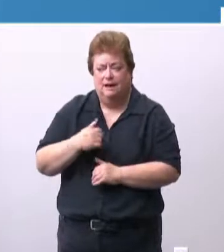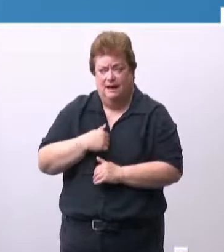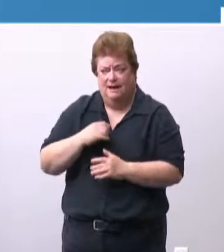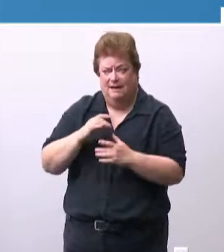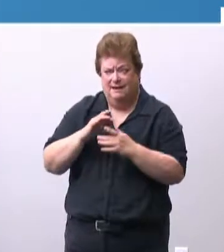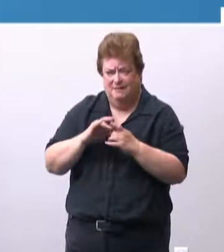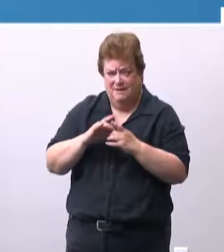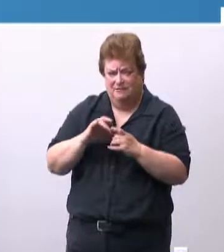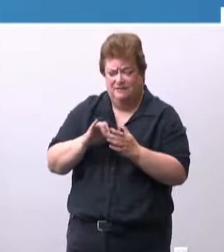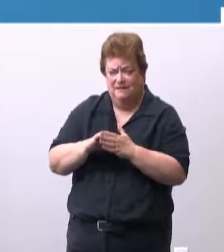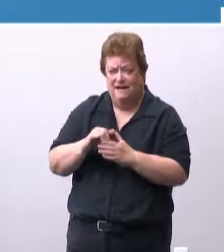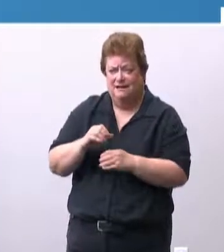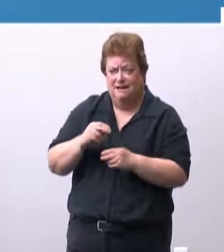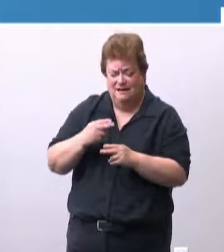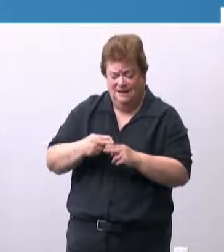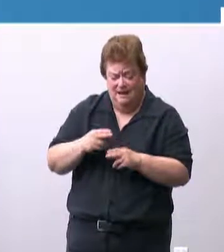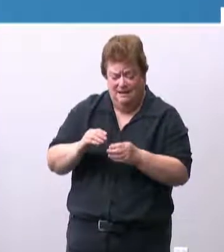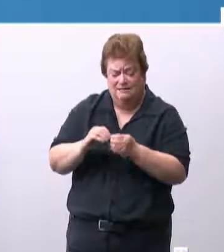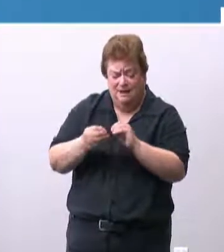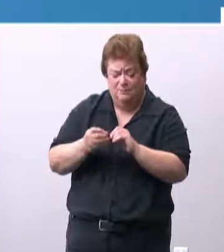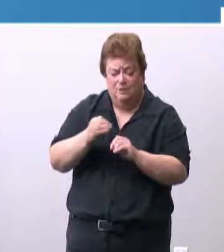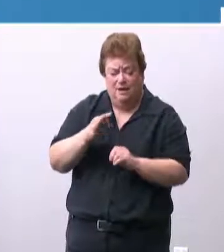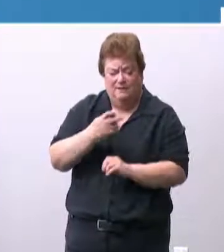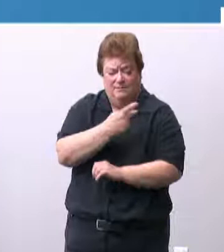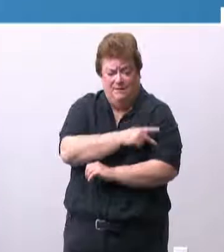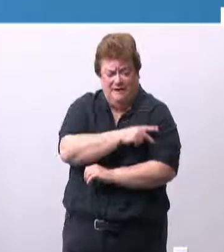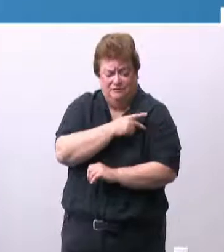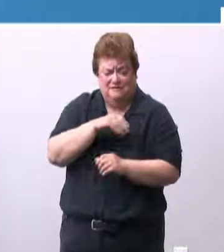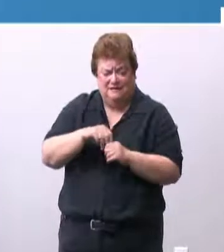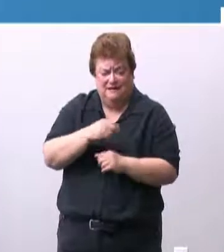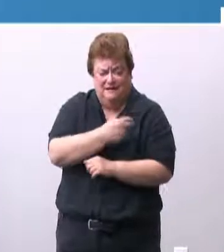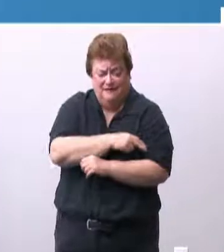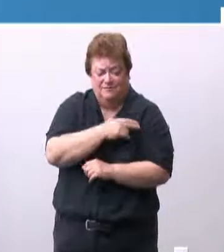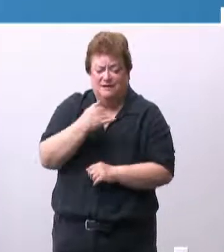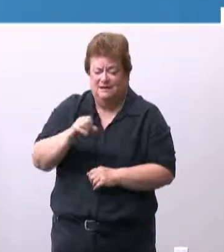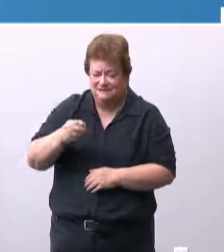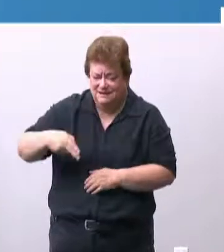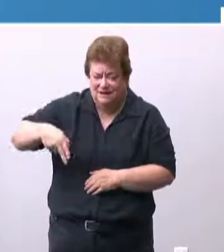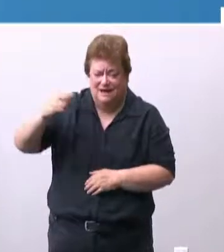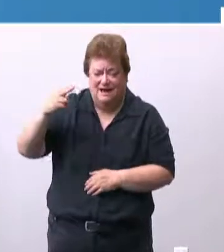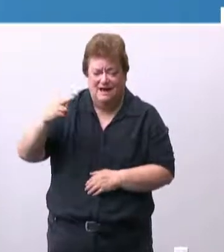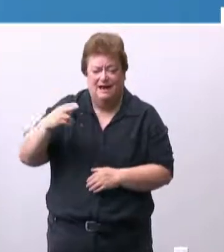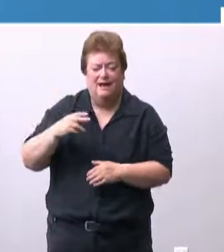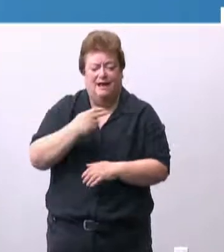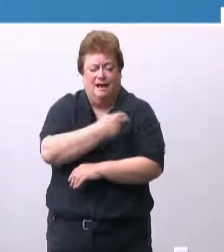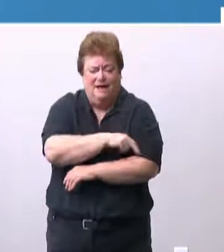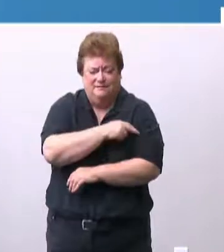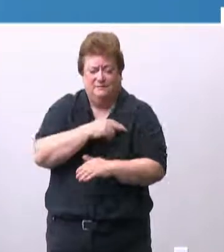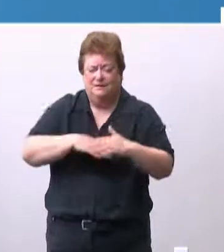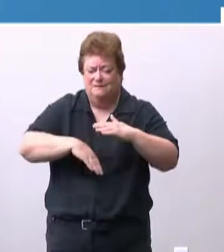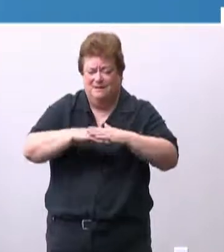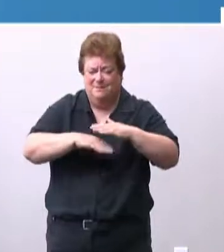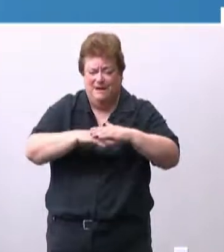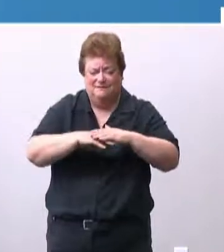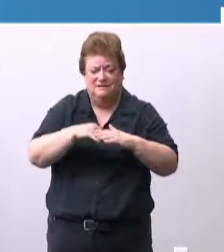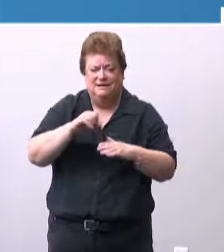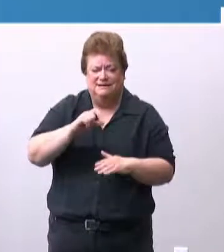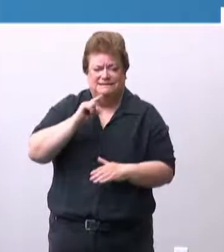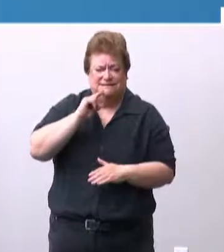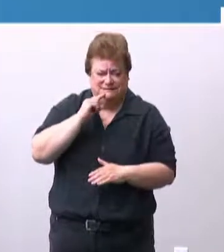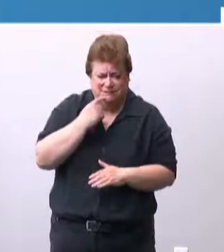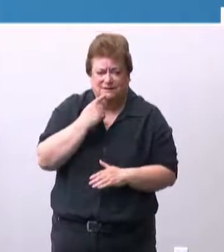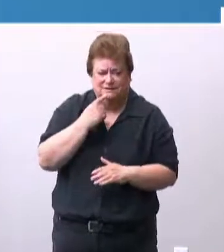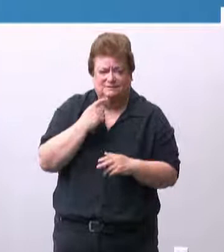of COVID-19 patients hospitalized locally remains high, and hospital capacity continues to be seriously